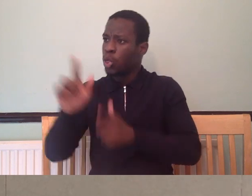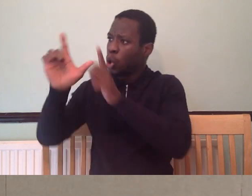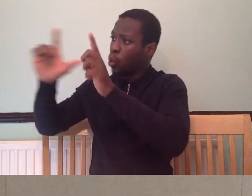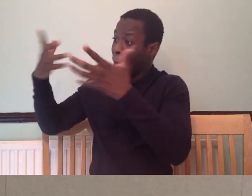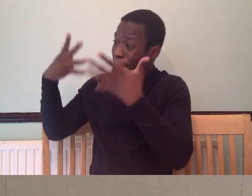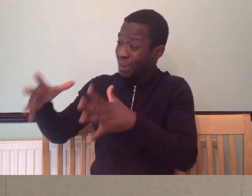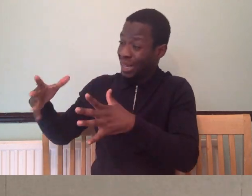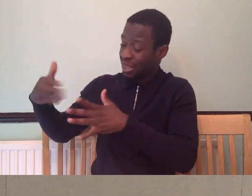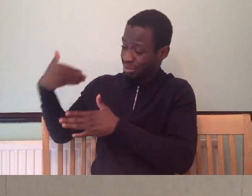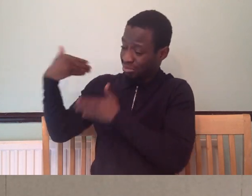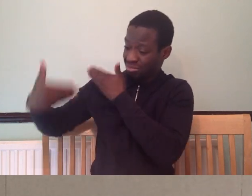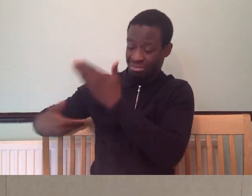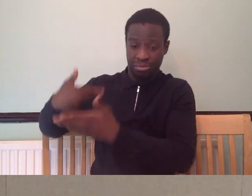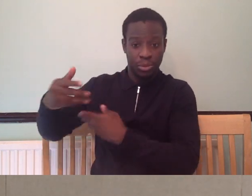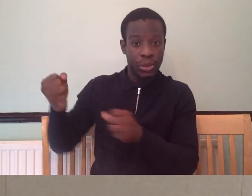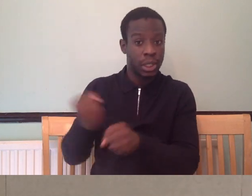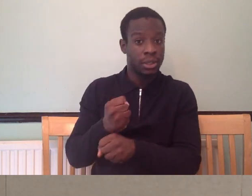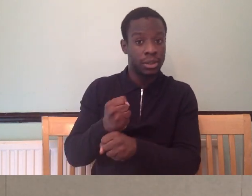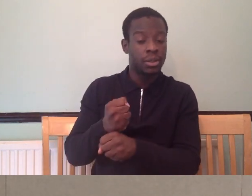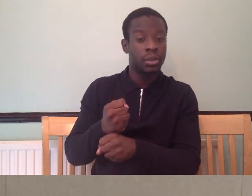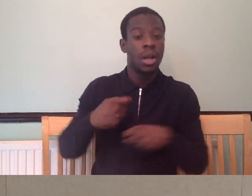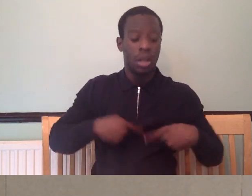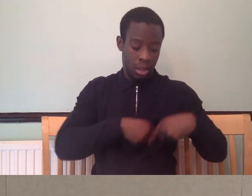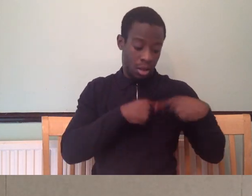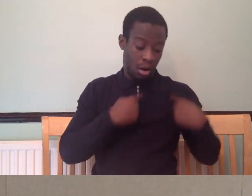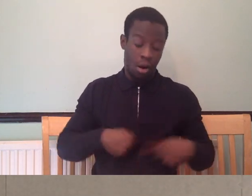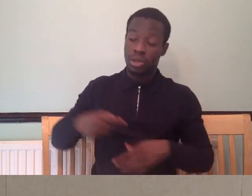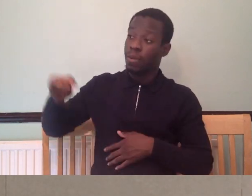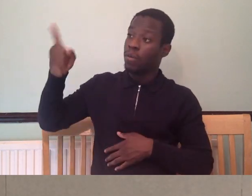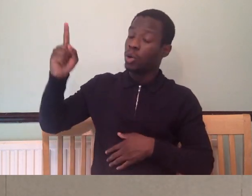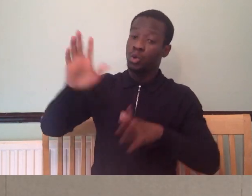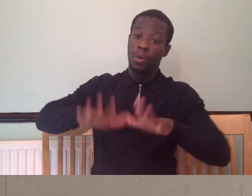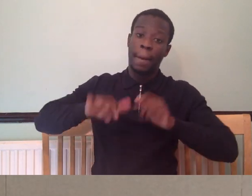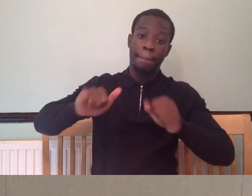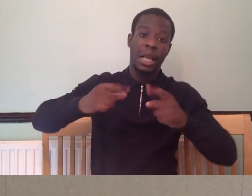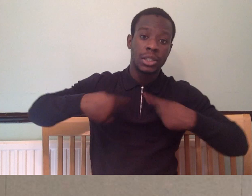done. It's the heart of God to bless us.